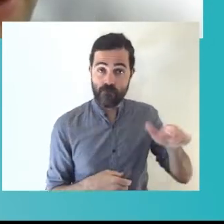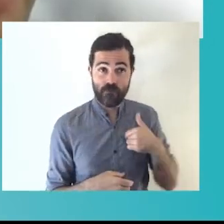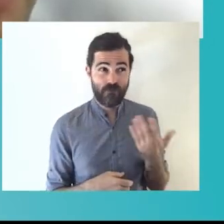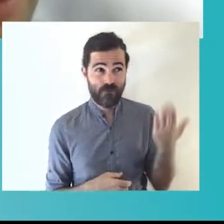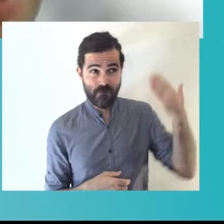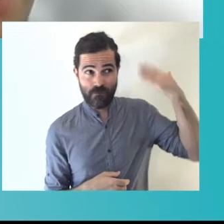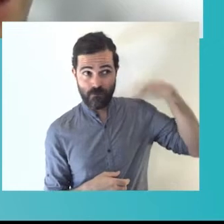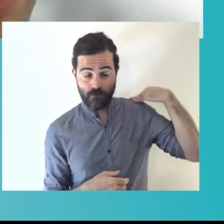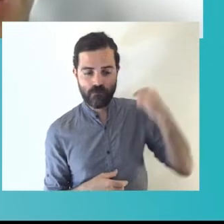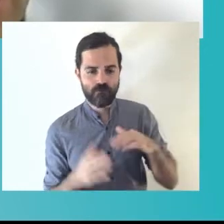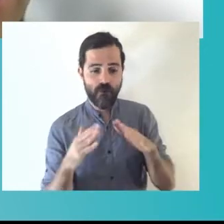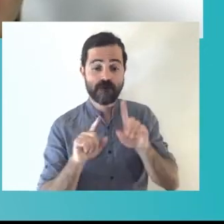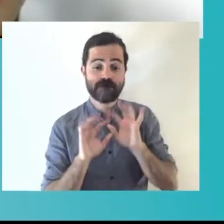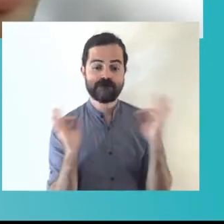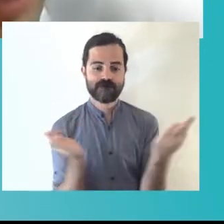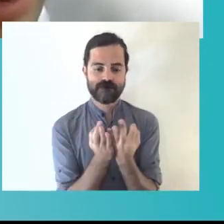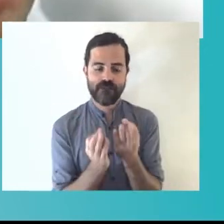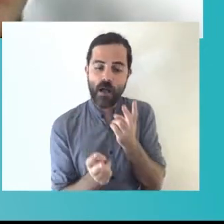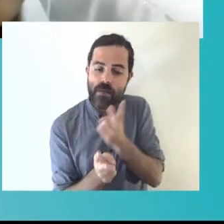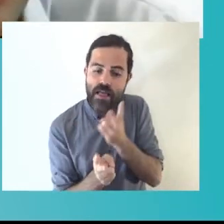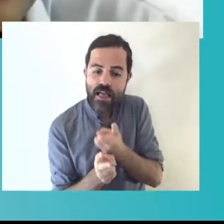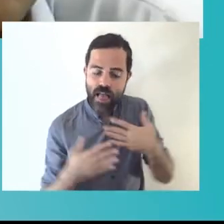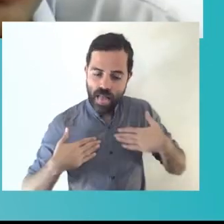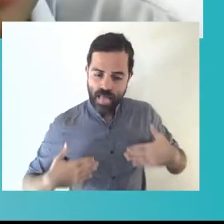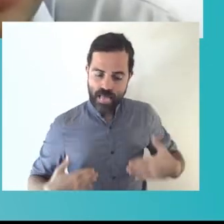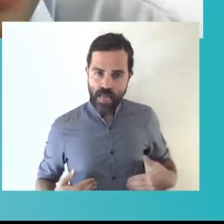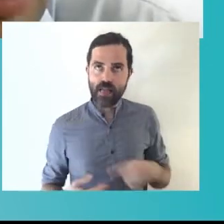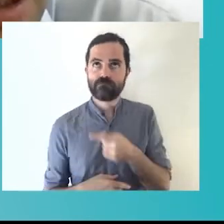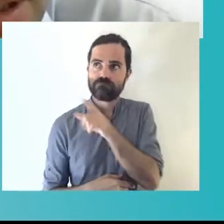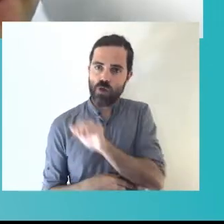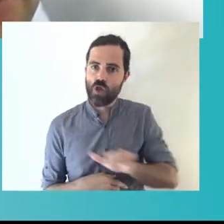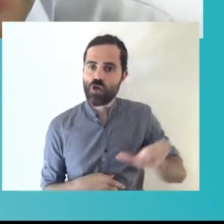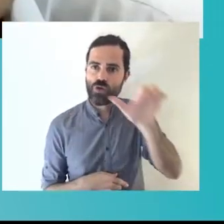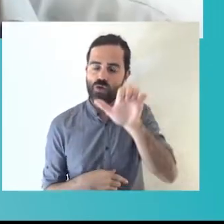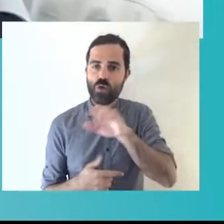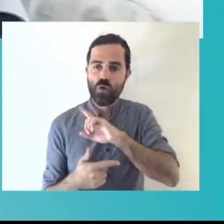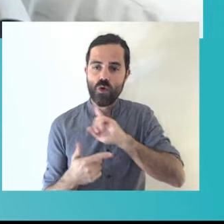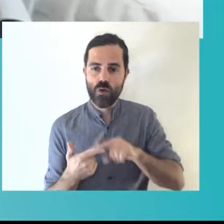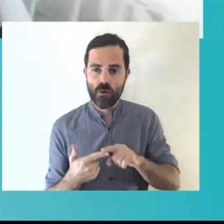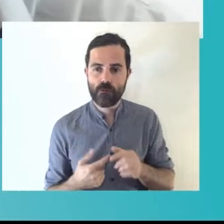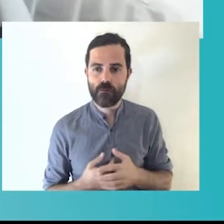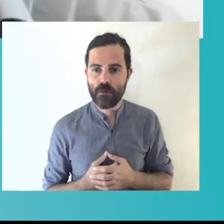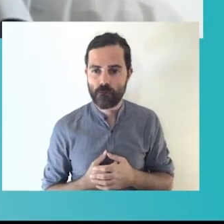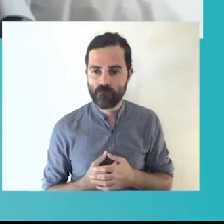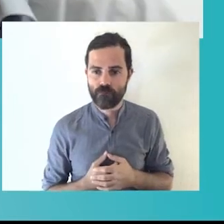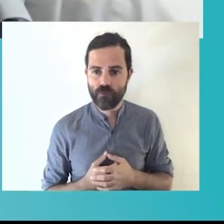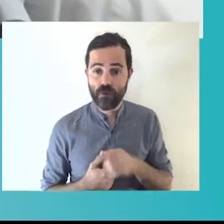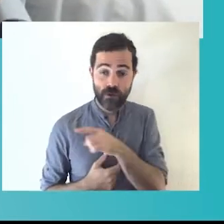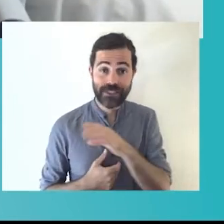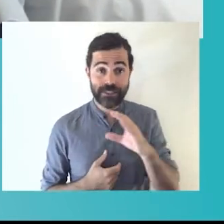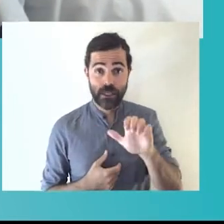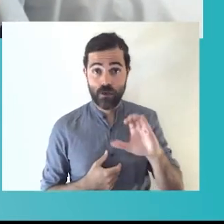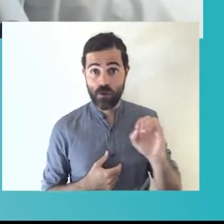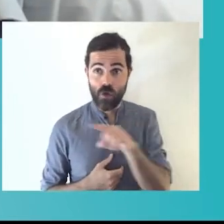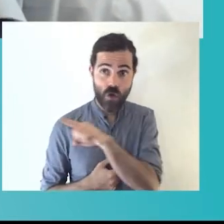at the firm at McKinsey, where I was working all in healthcare, as well as I was advising ministers and best ministers around Europe. And Pau is my second